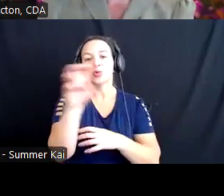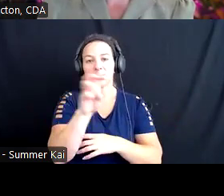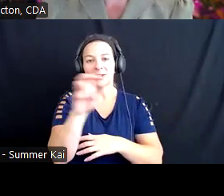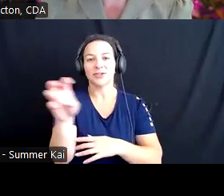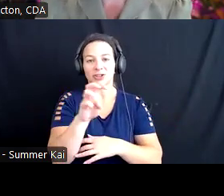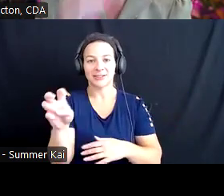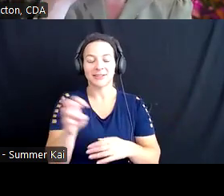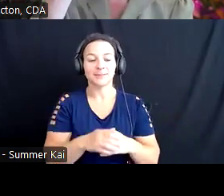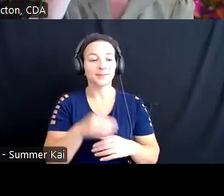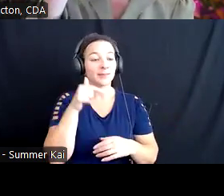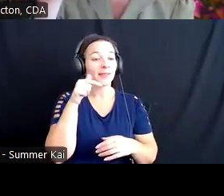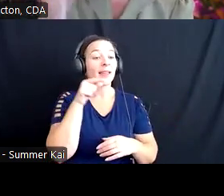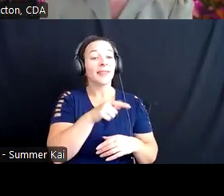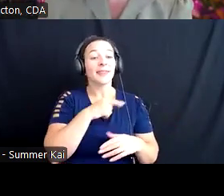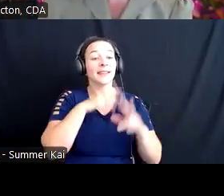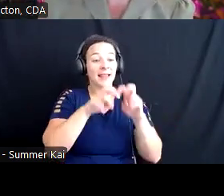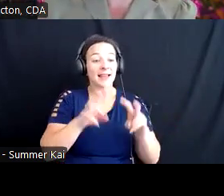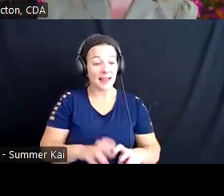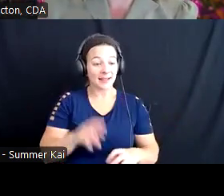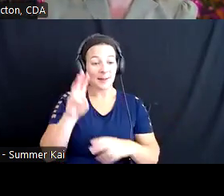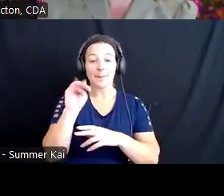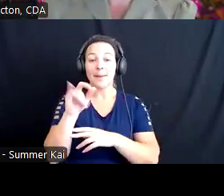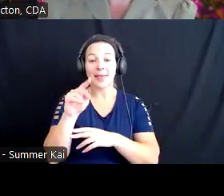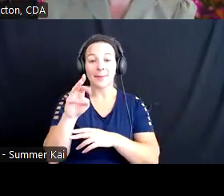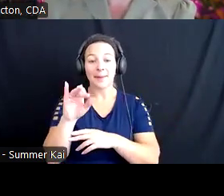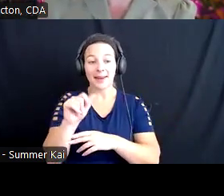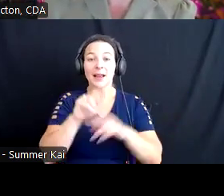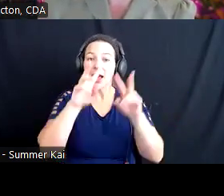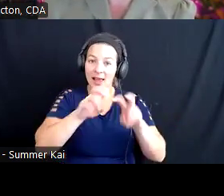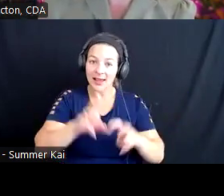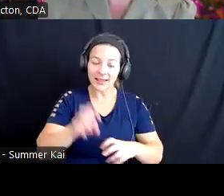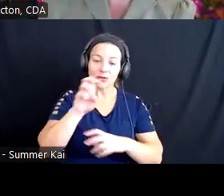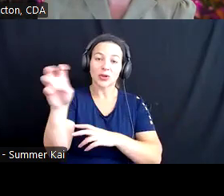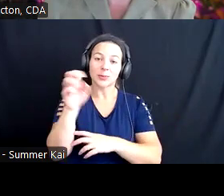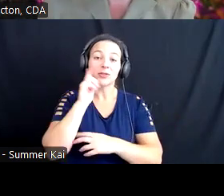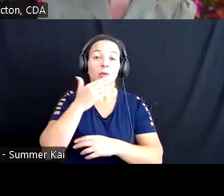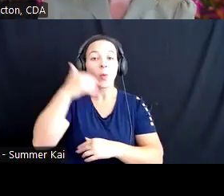this analysis, Mathematica assessed transportation services for older adults and people with